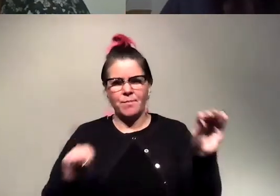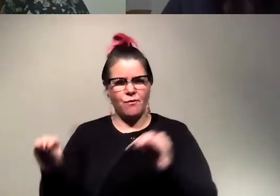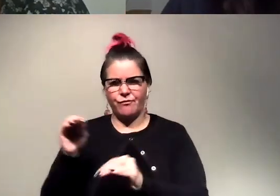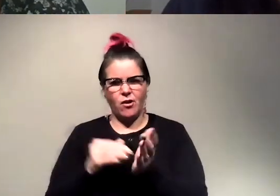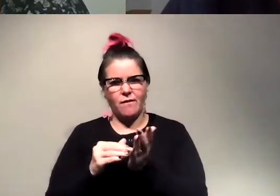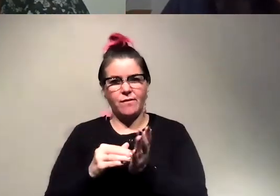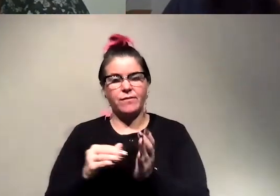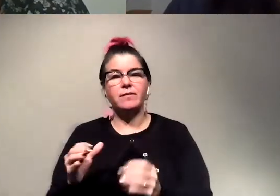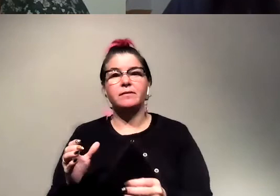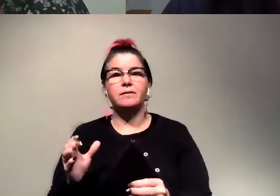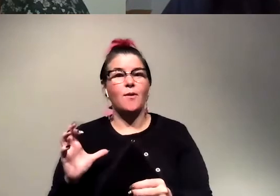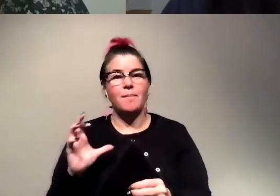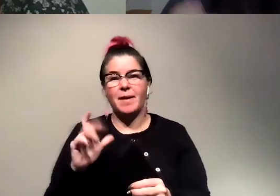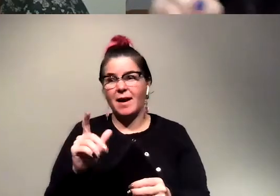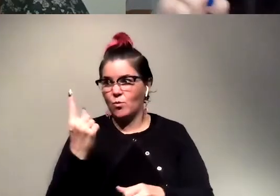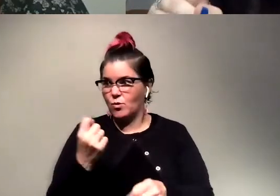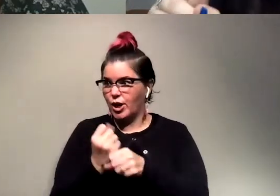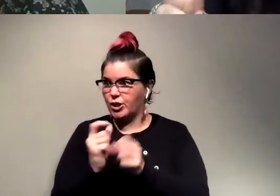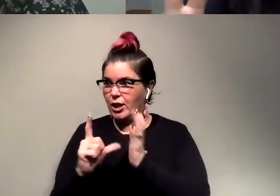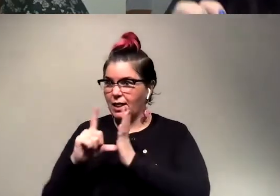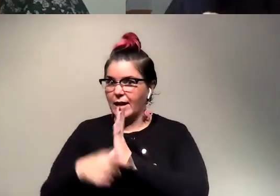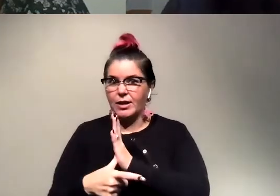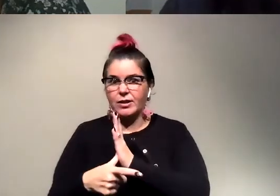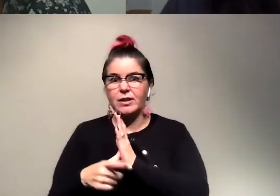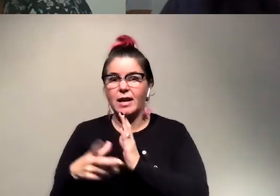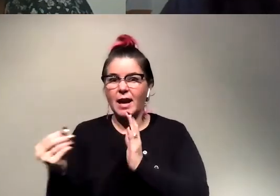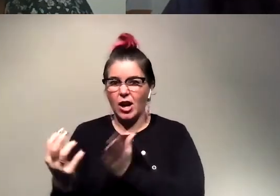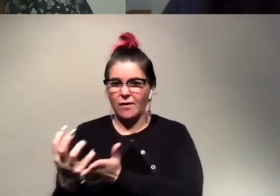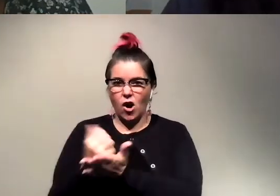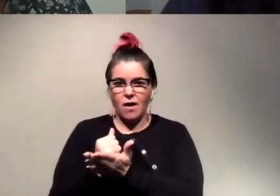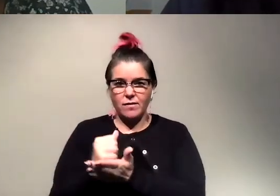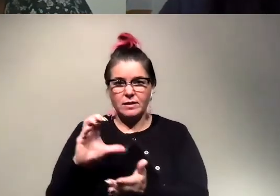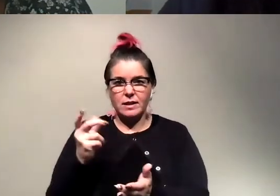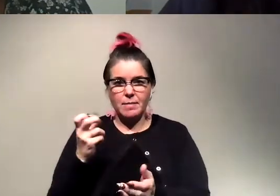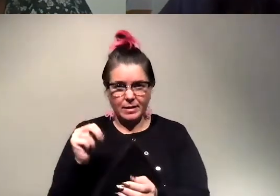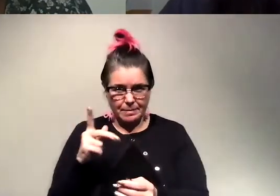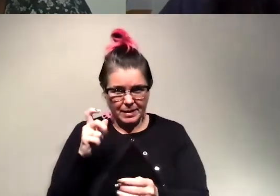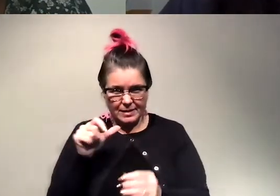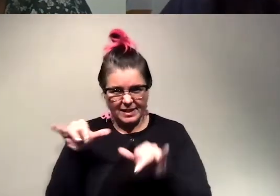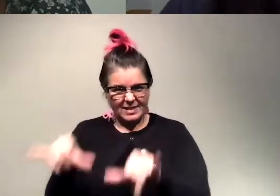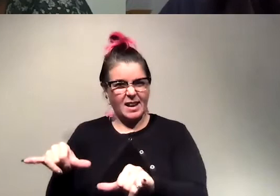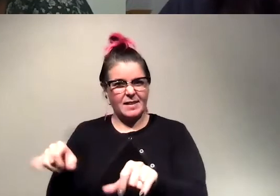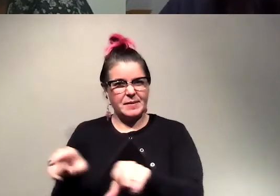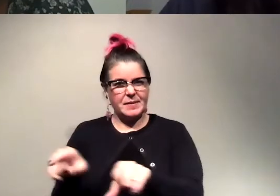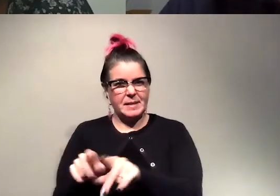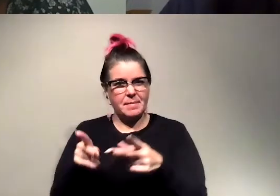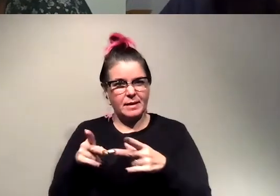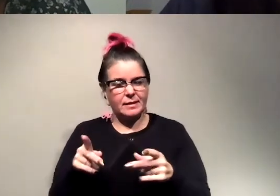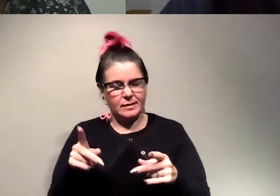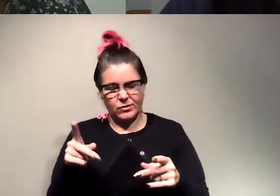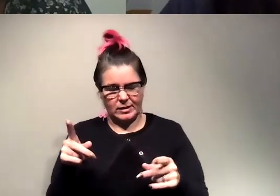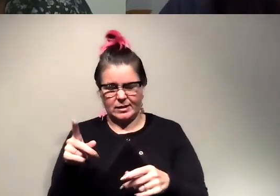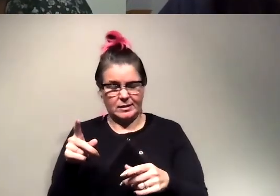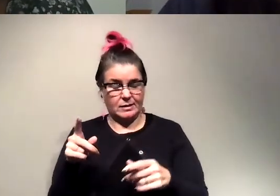back like, I don't know, a year later and kind of harvest the chameleons because they don't move very far. And that blew my mind. I could not